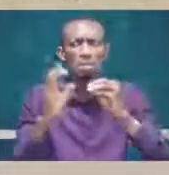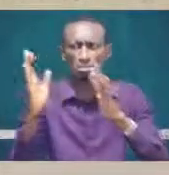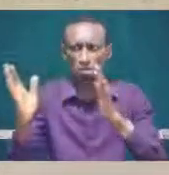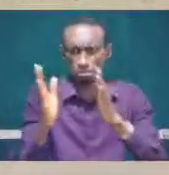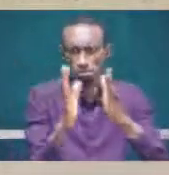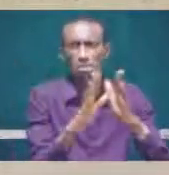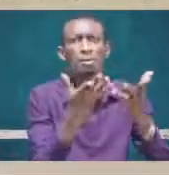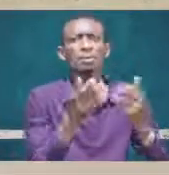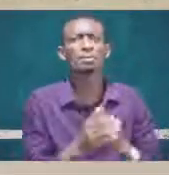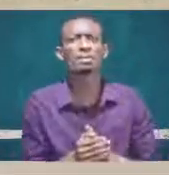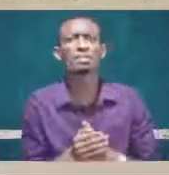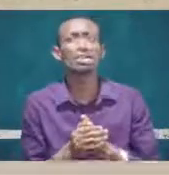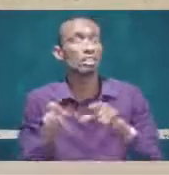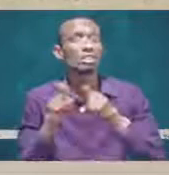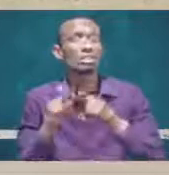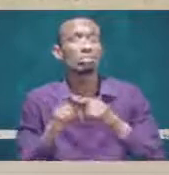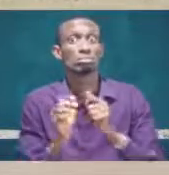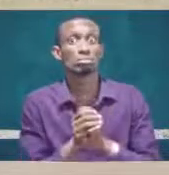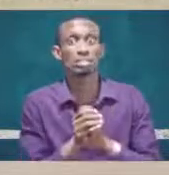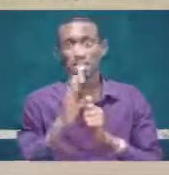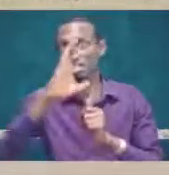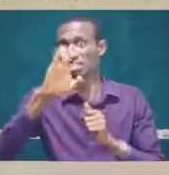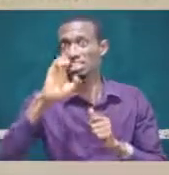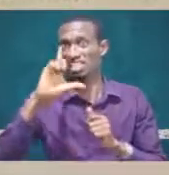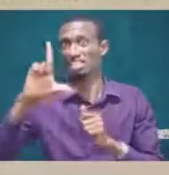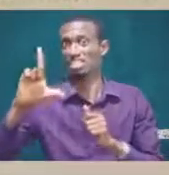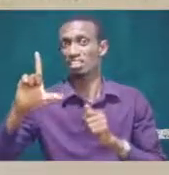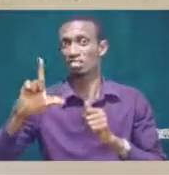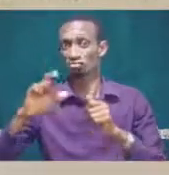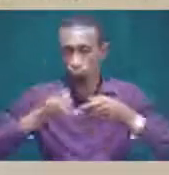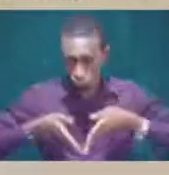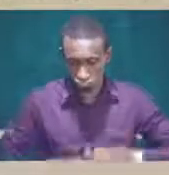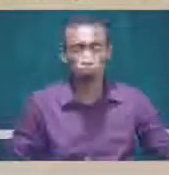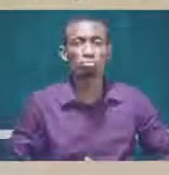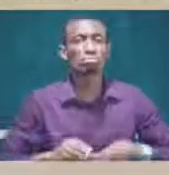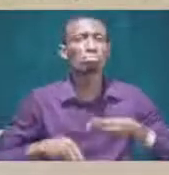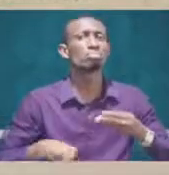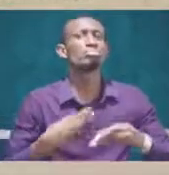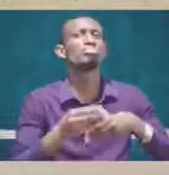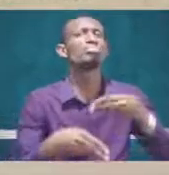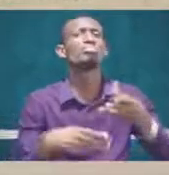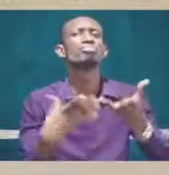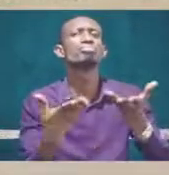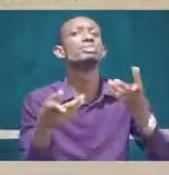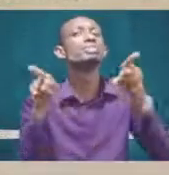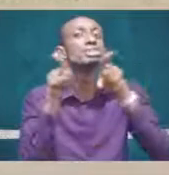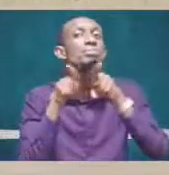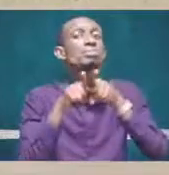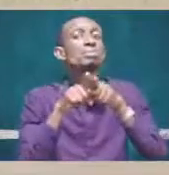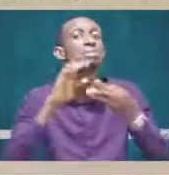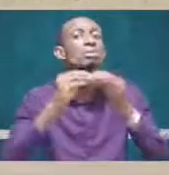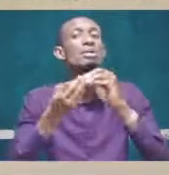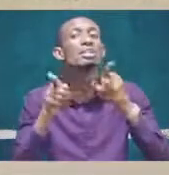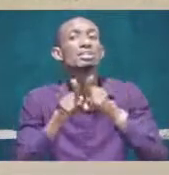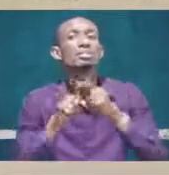of numbers that we have to use to install equipment, that every time you run